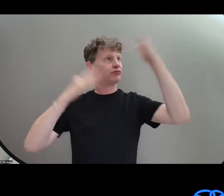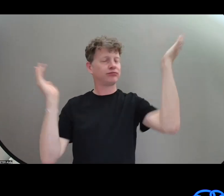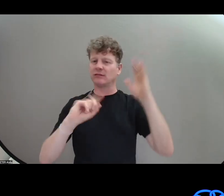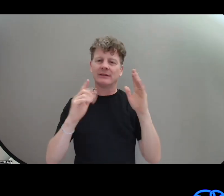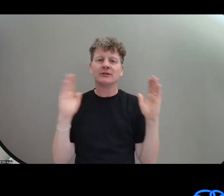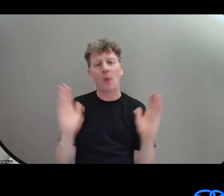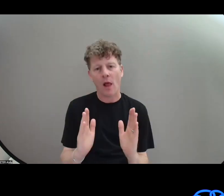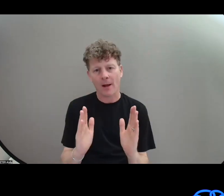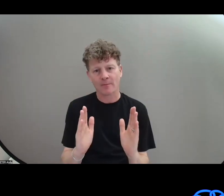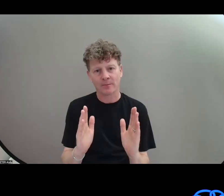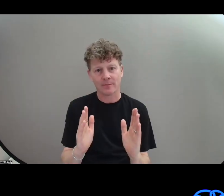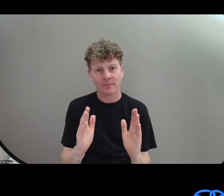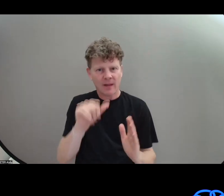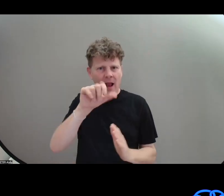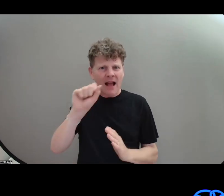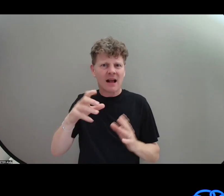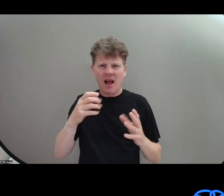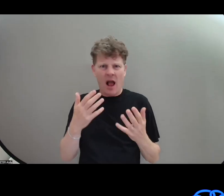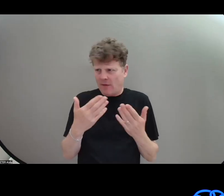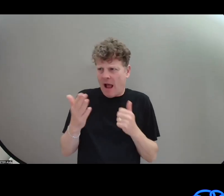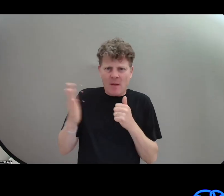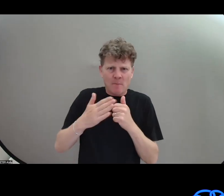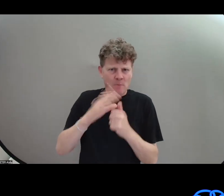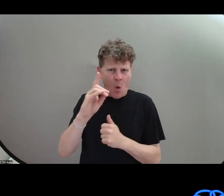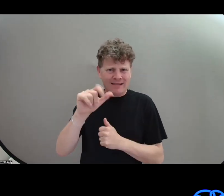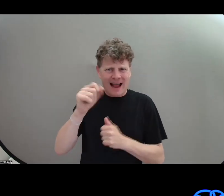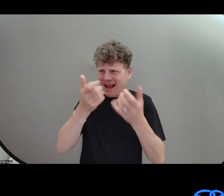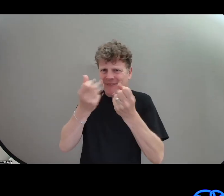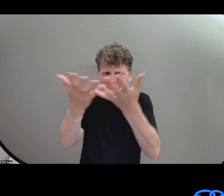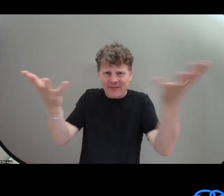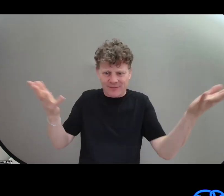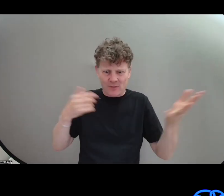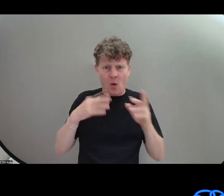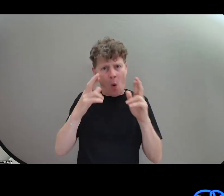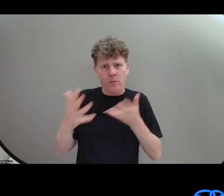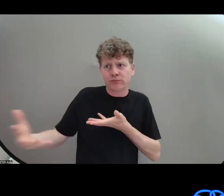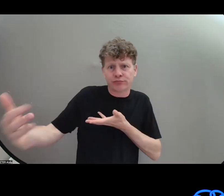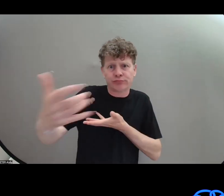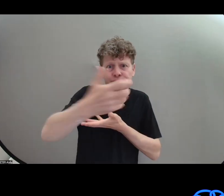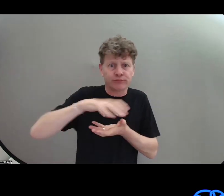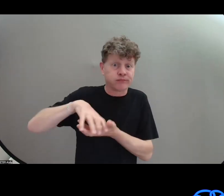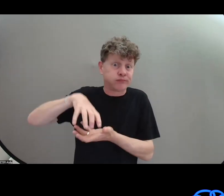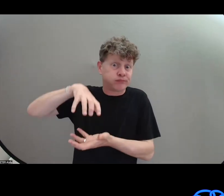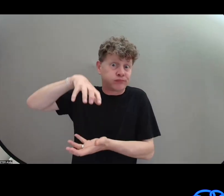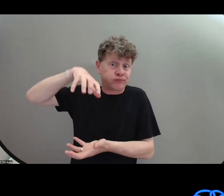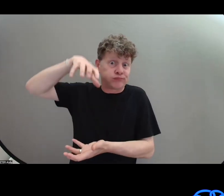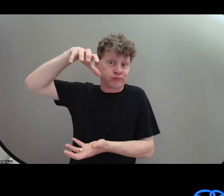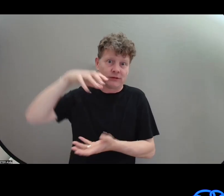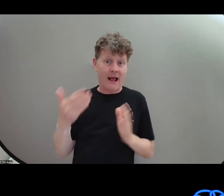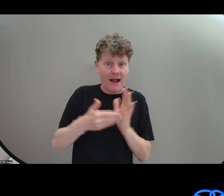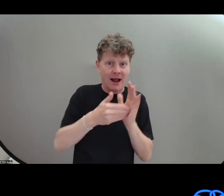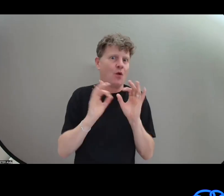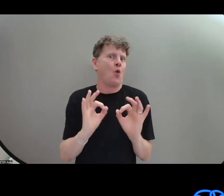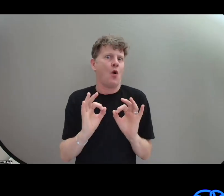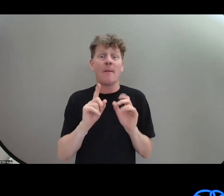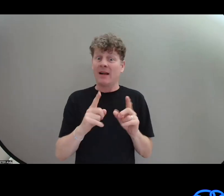smaller than would be. There's a lot more data that we're hoping to analyze and add and expand these lexicons. But I think in